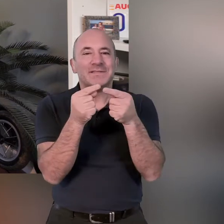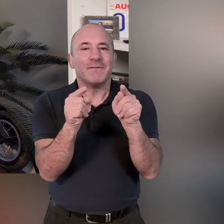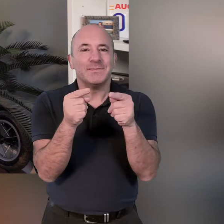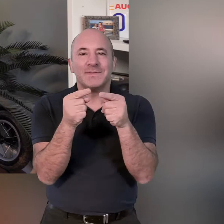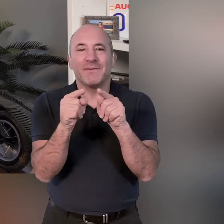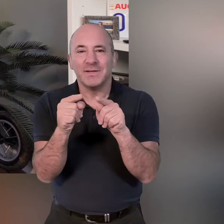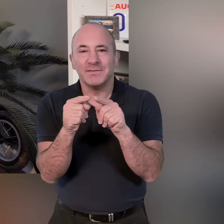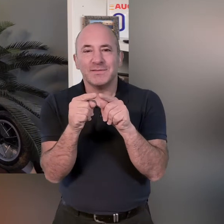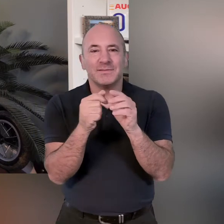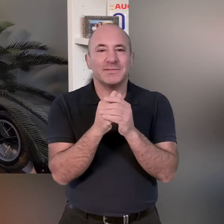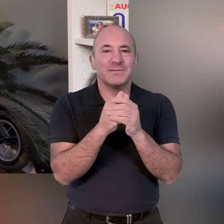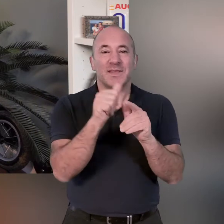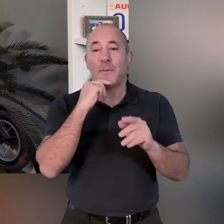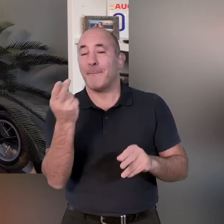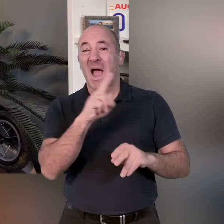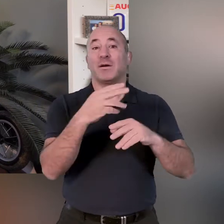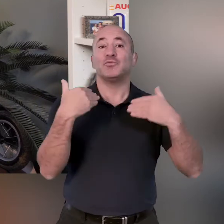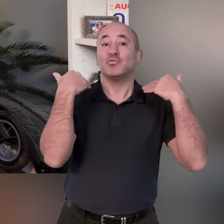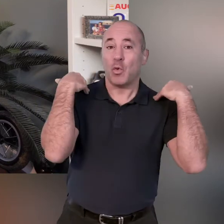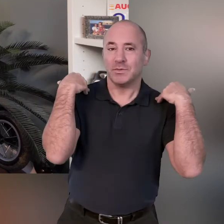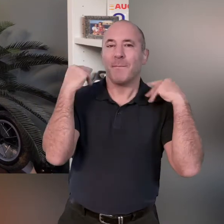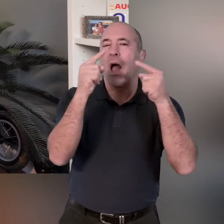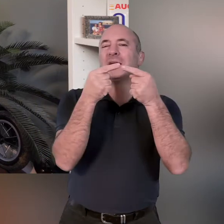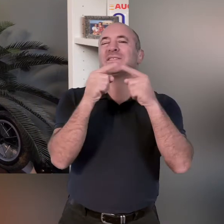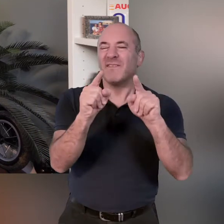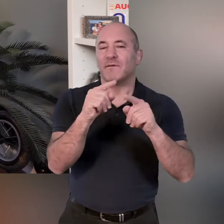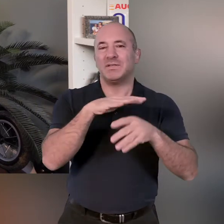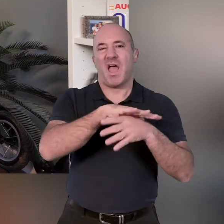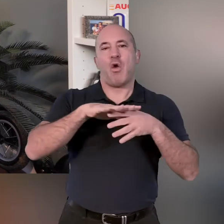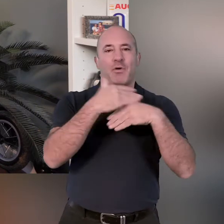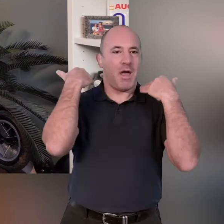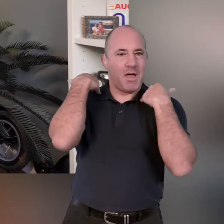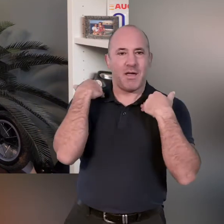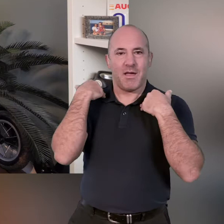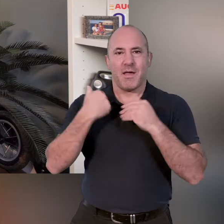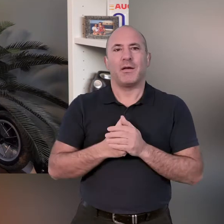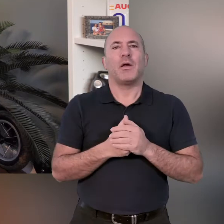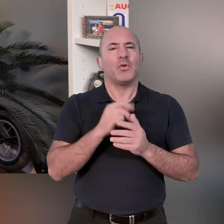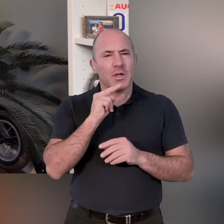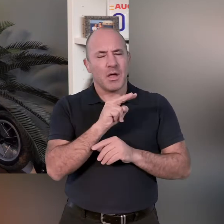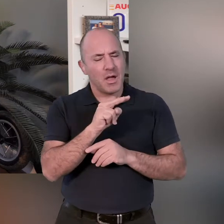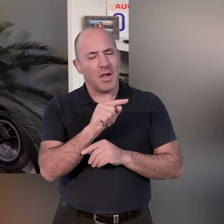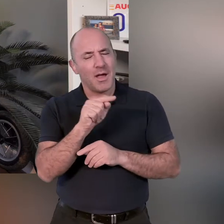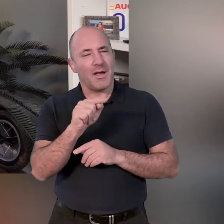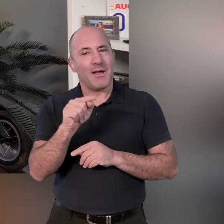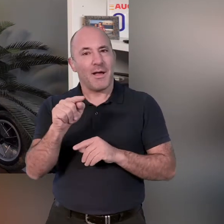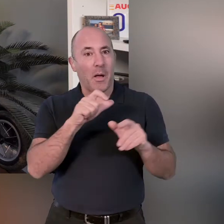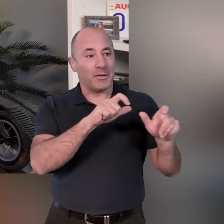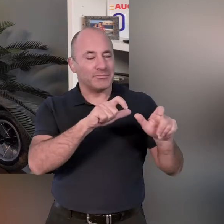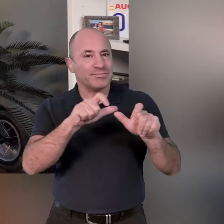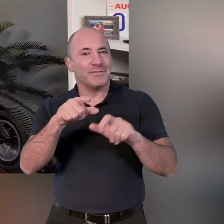of a different exercise each time, and we're going to go back to the shoulders on the next one, but it's a slightly different part of the shoulders, okay? You'll see this theme